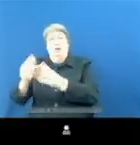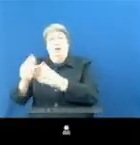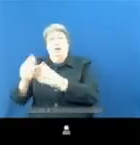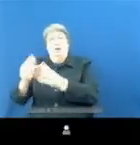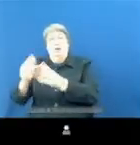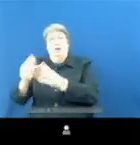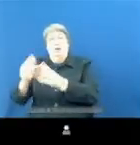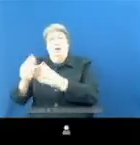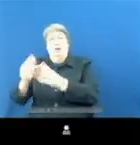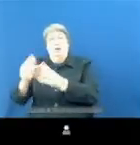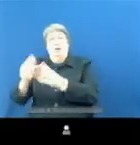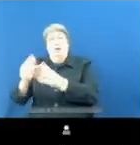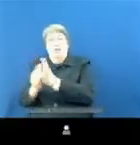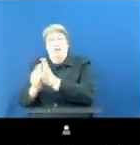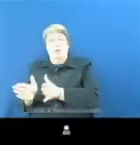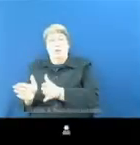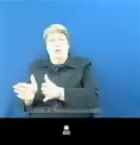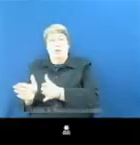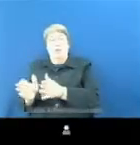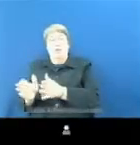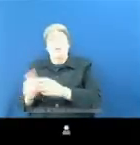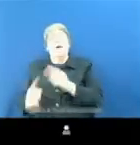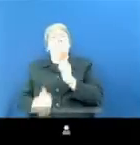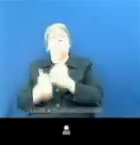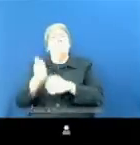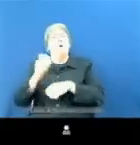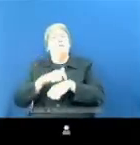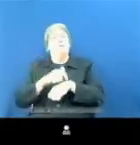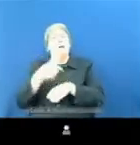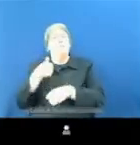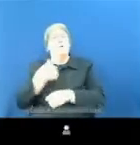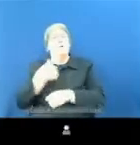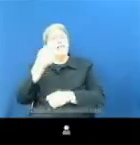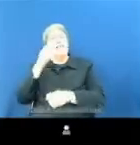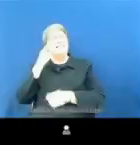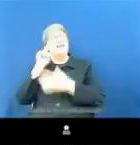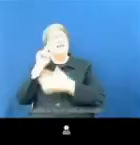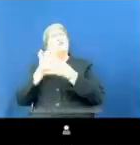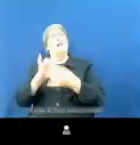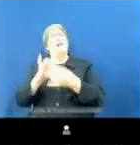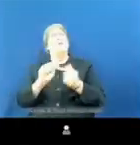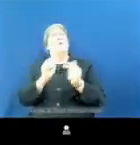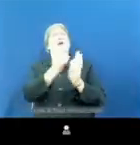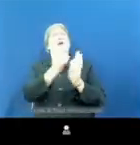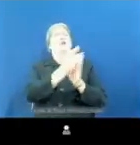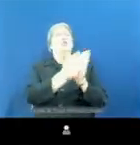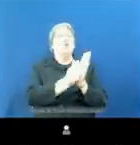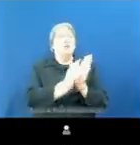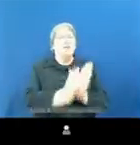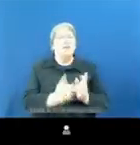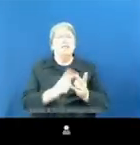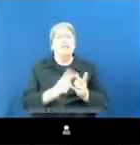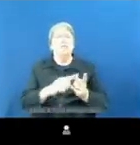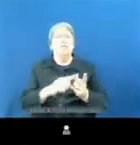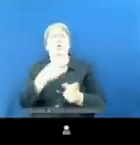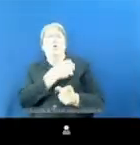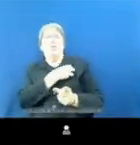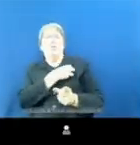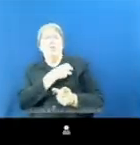But we generally think of it as somehow related to attorneys or officers or the